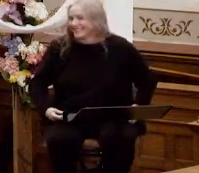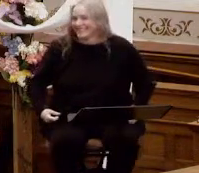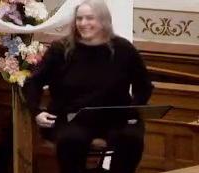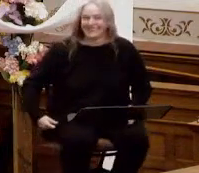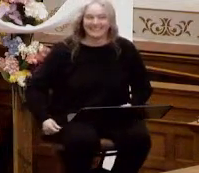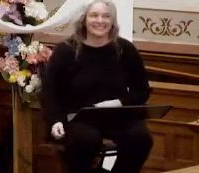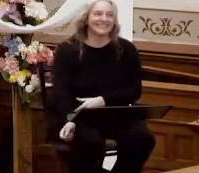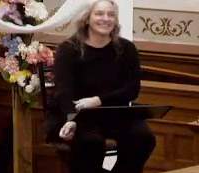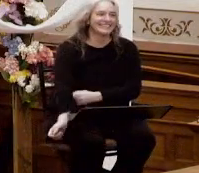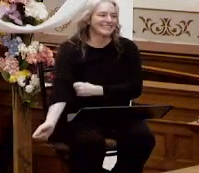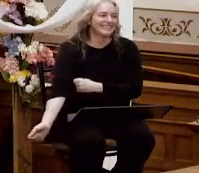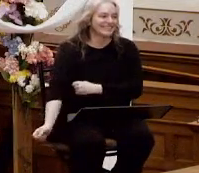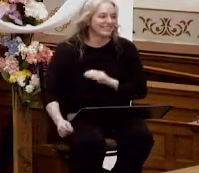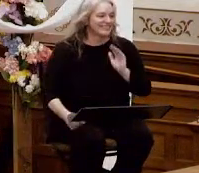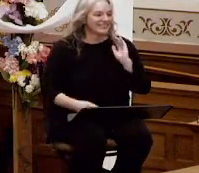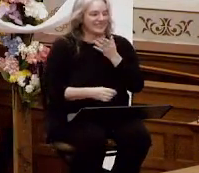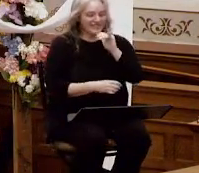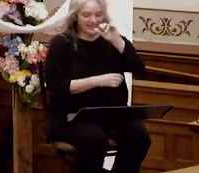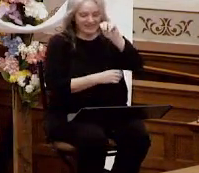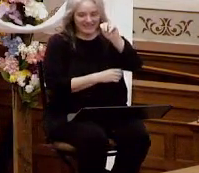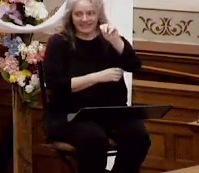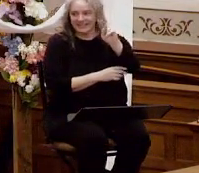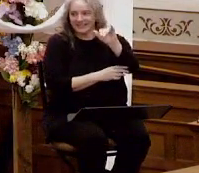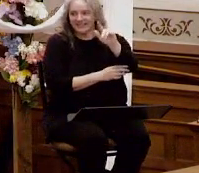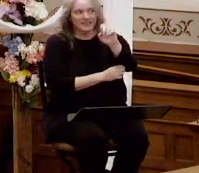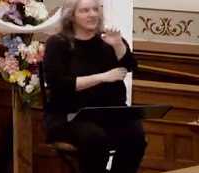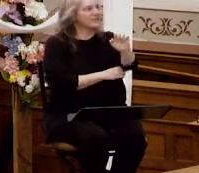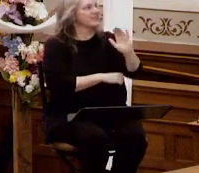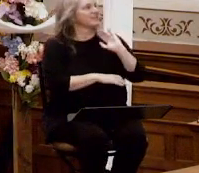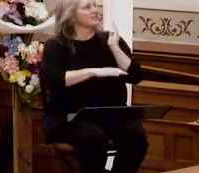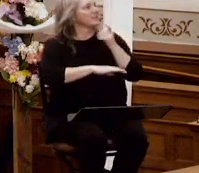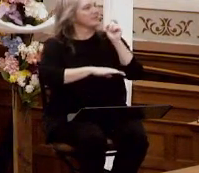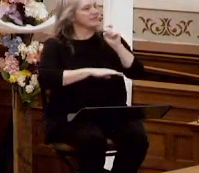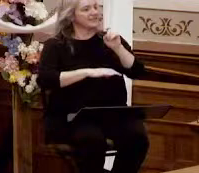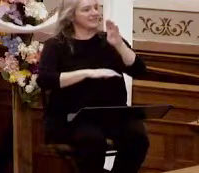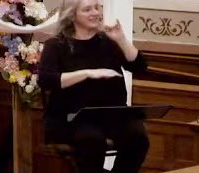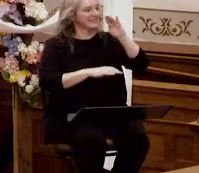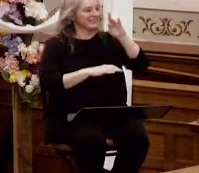Kelvin Wood to come forward. We need a mic.